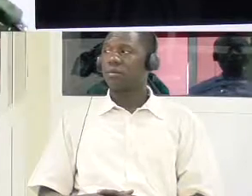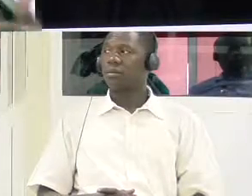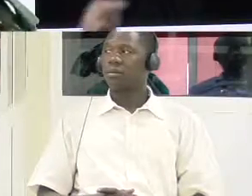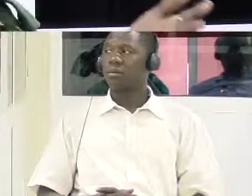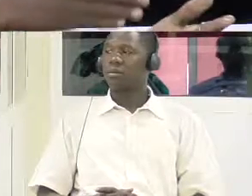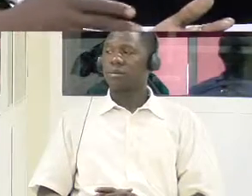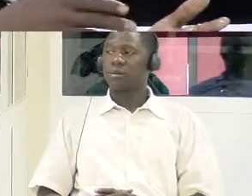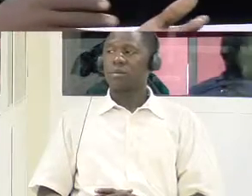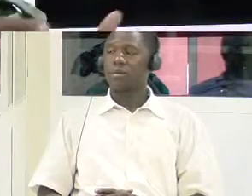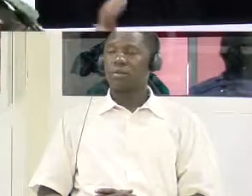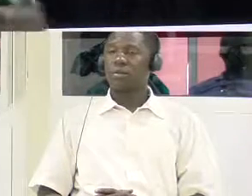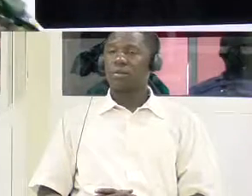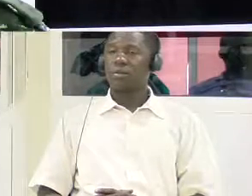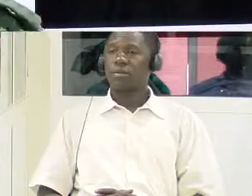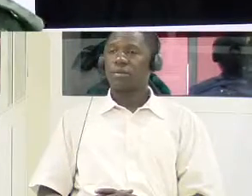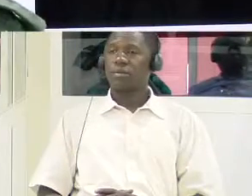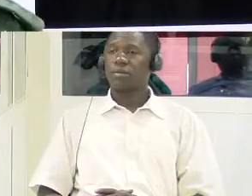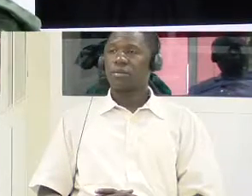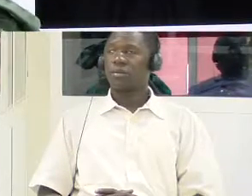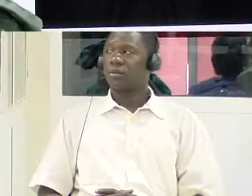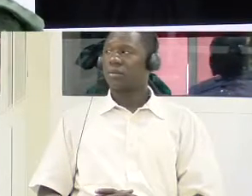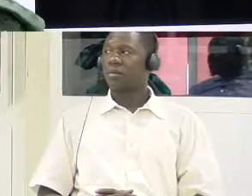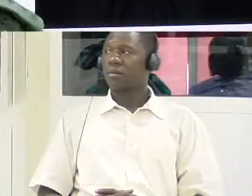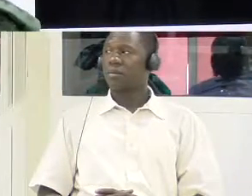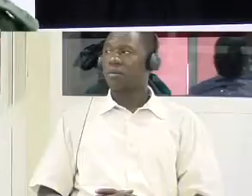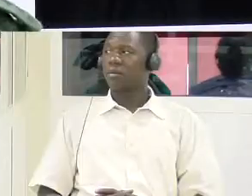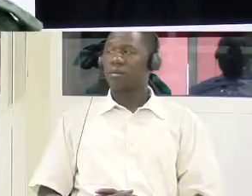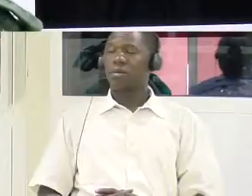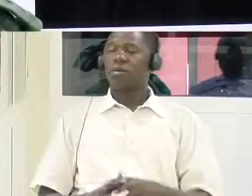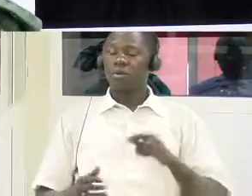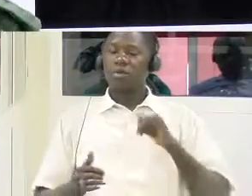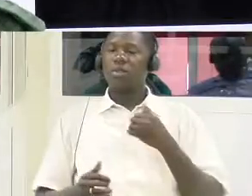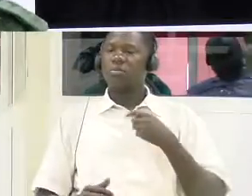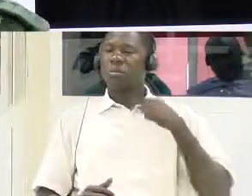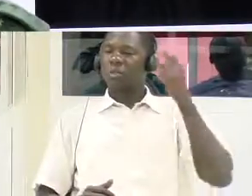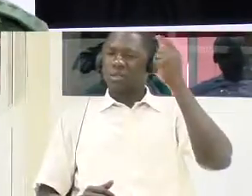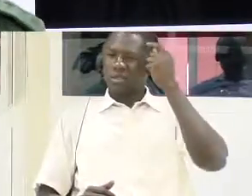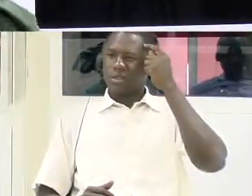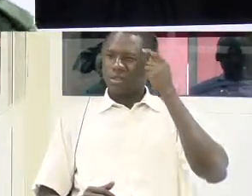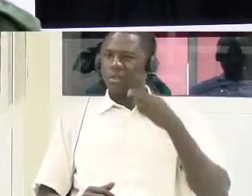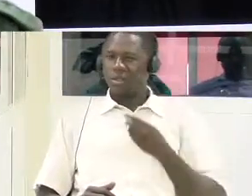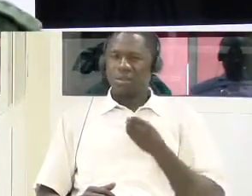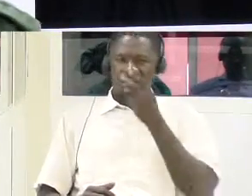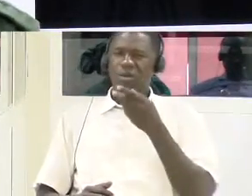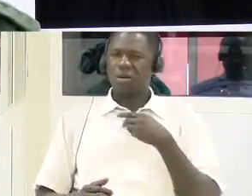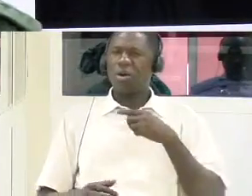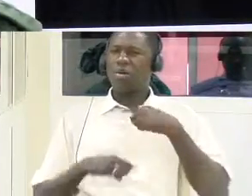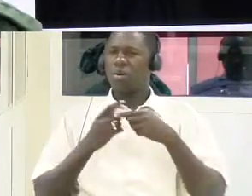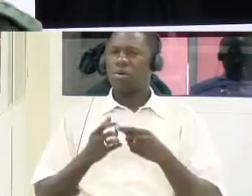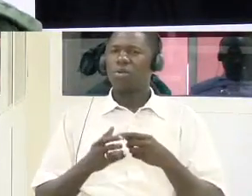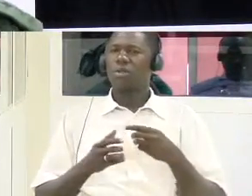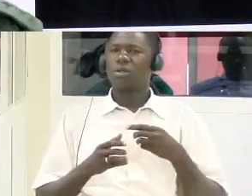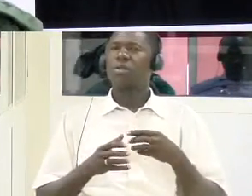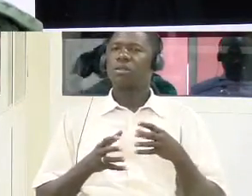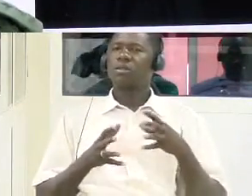of the election against them, and then he spoke about this. So I assume that time he is referring to the coalition, really,